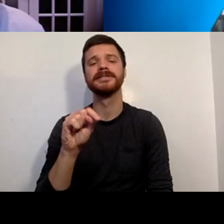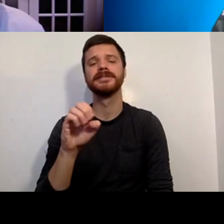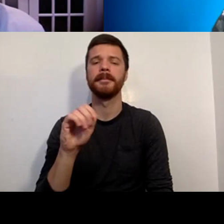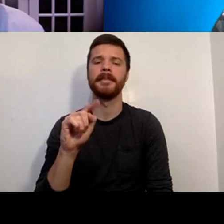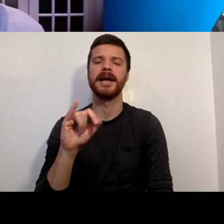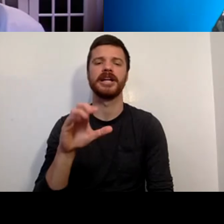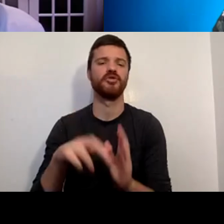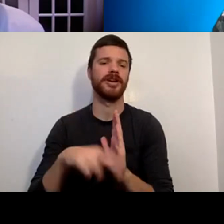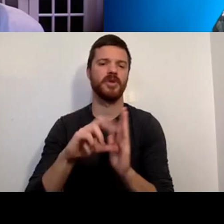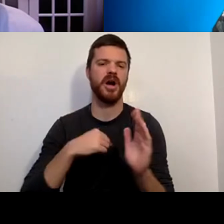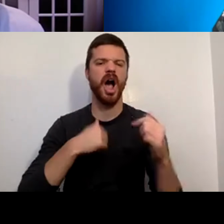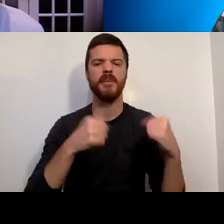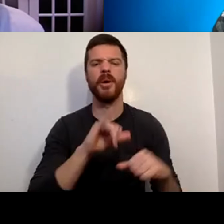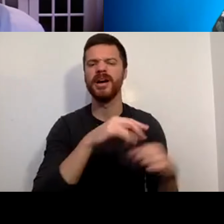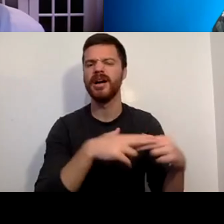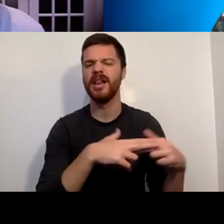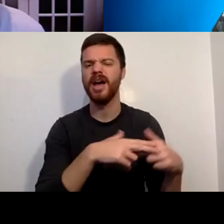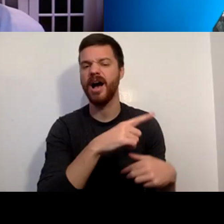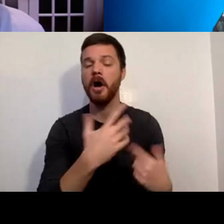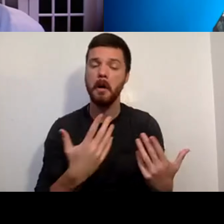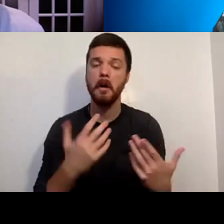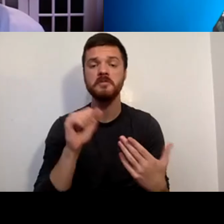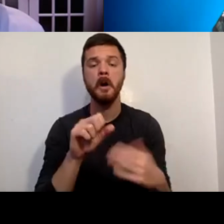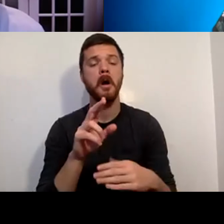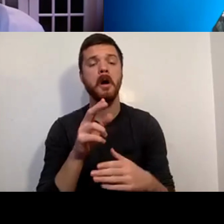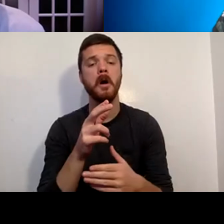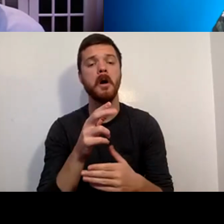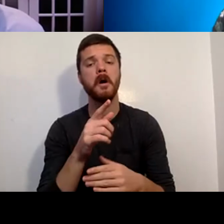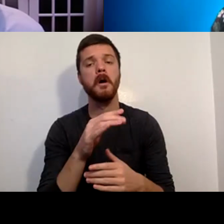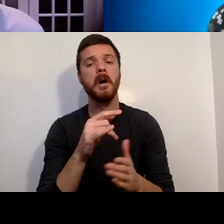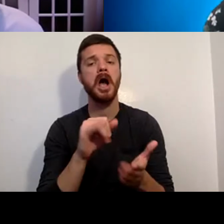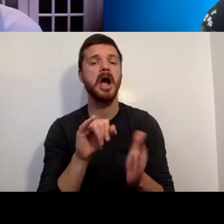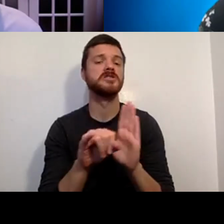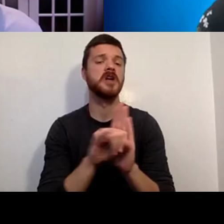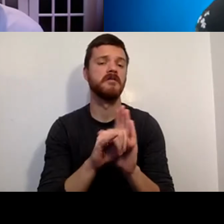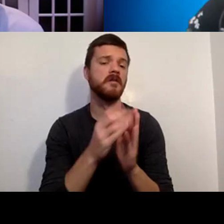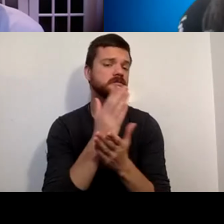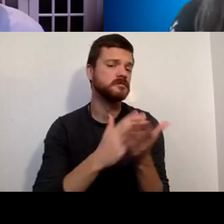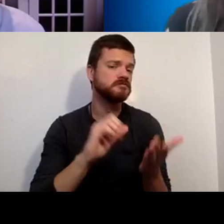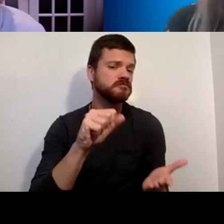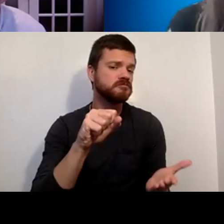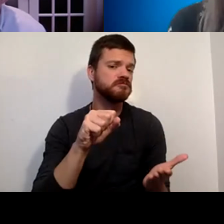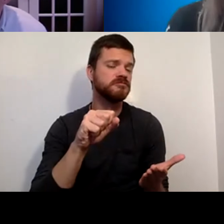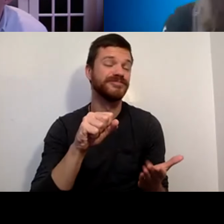on that slide could be used to identify some of that work. But of course, the